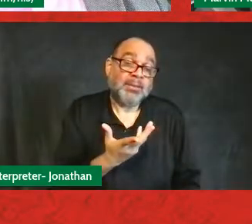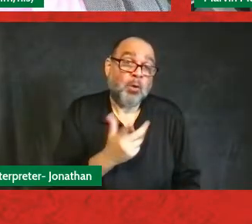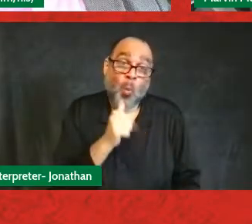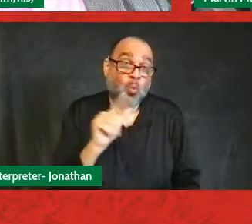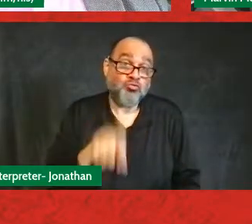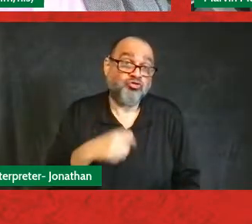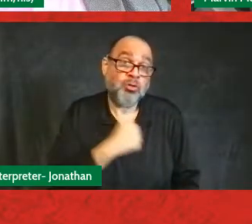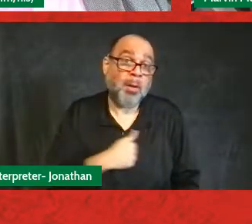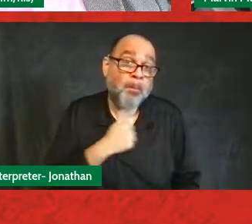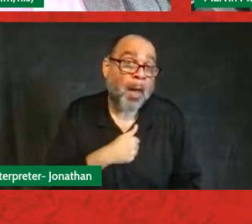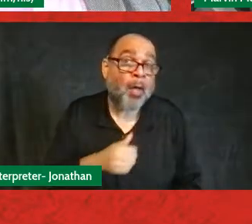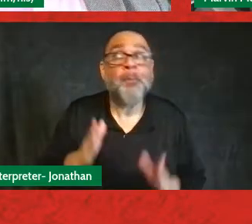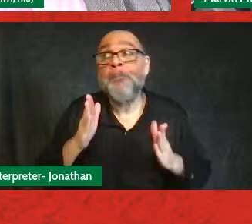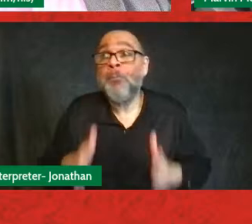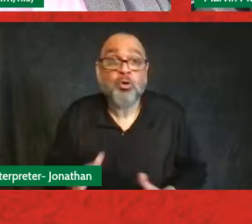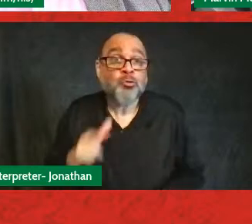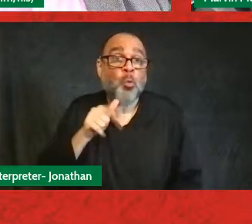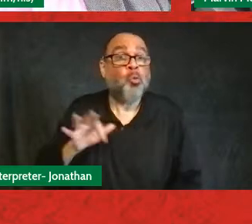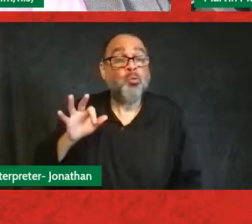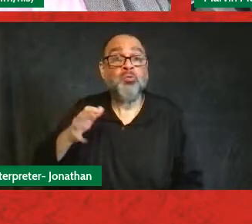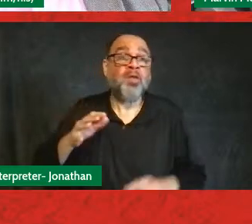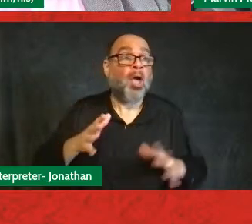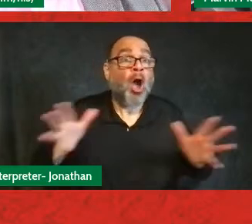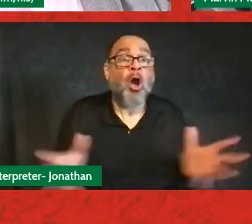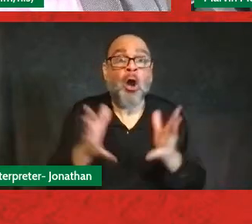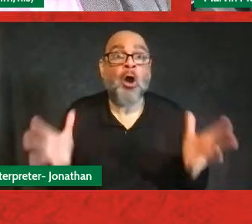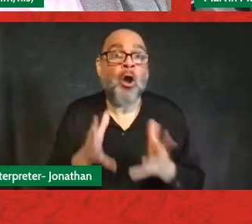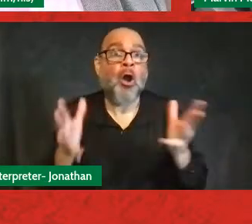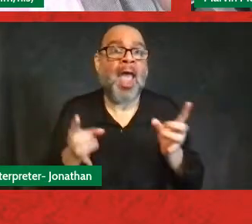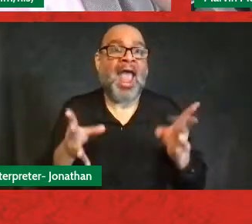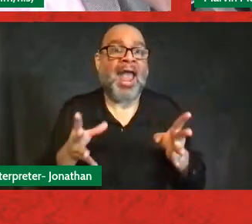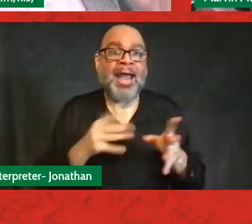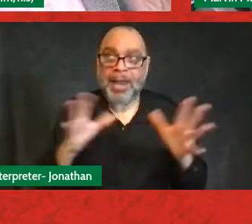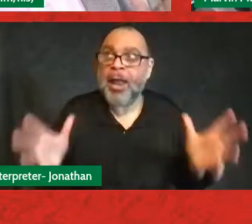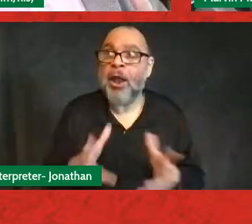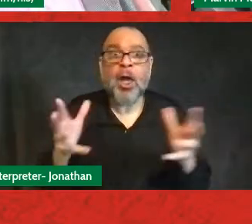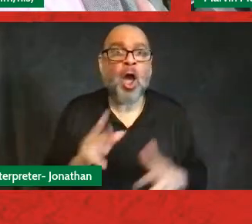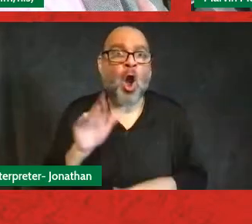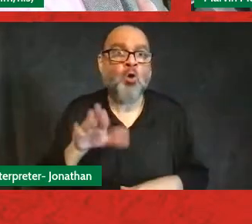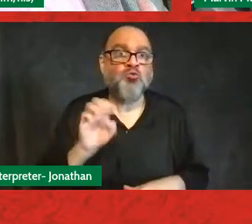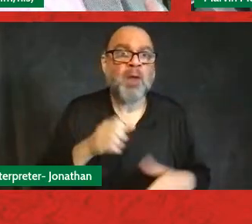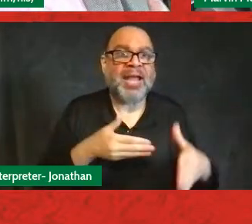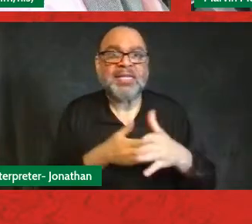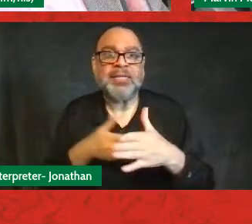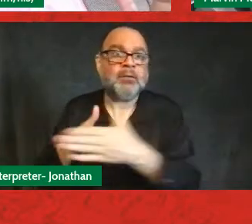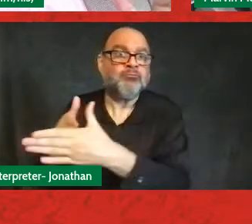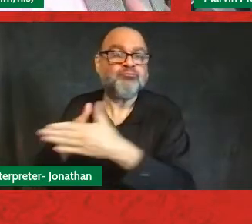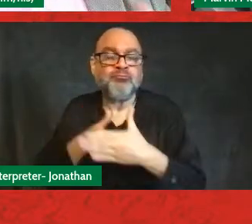was preaching hatred. And what you find with William Brown, an inclusive